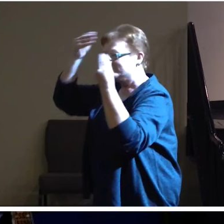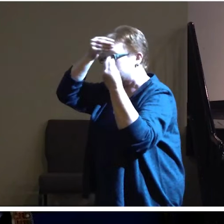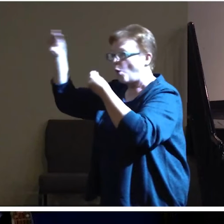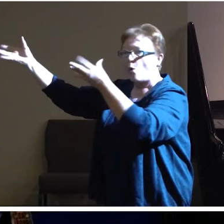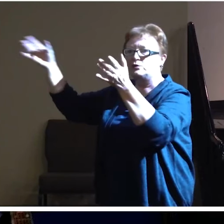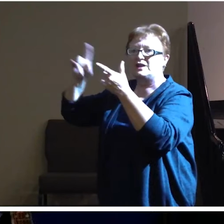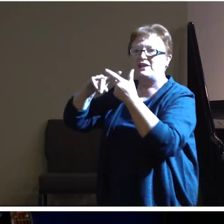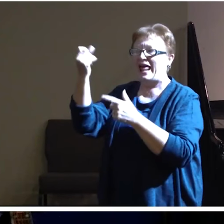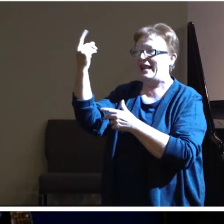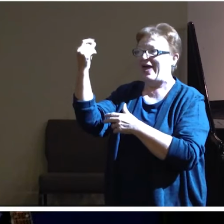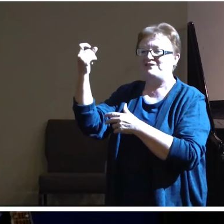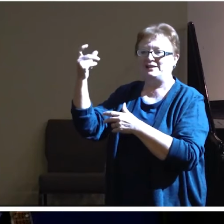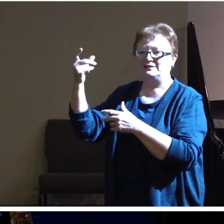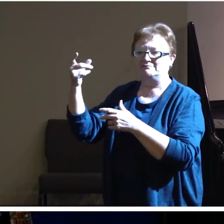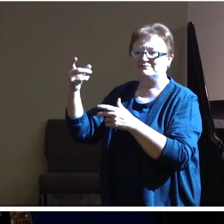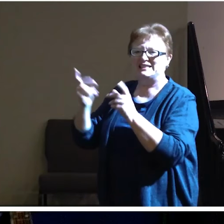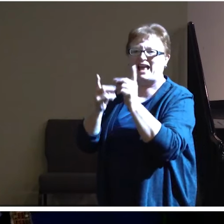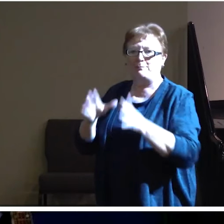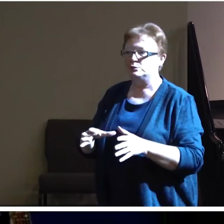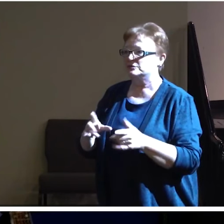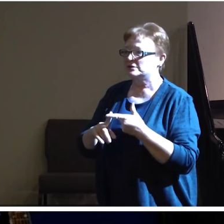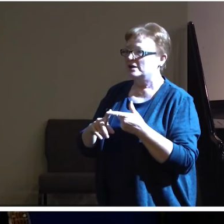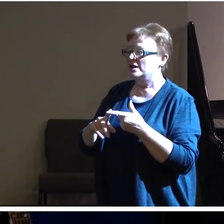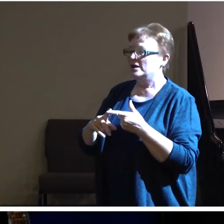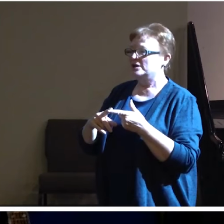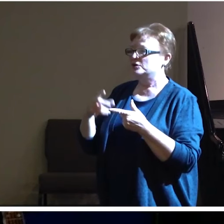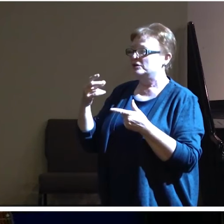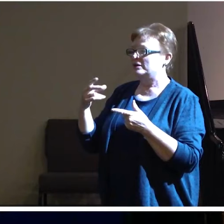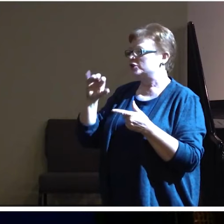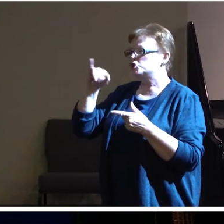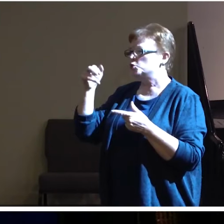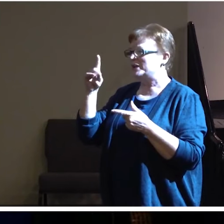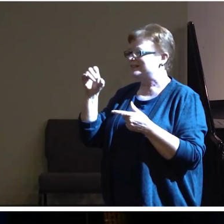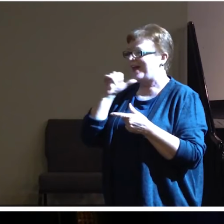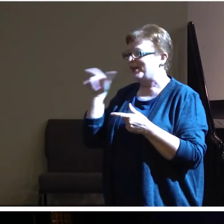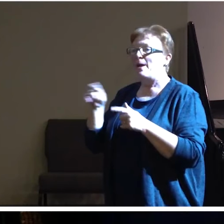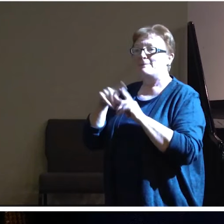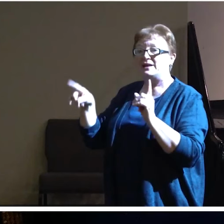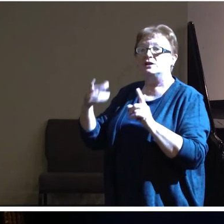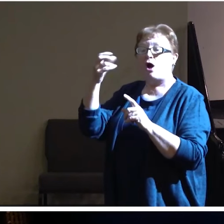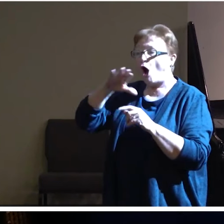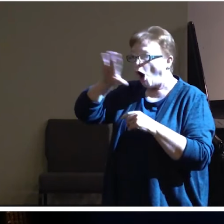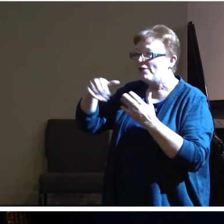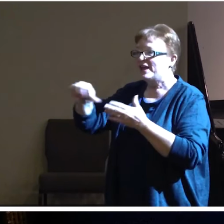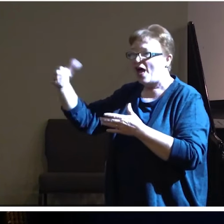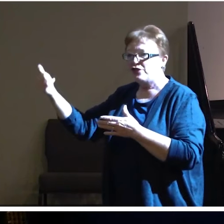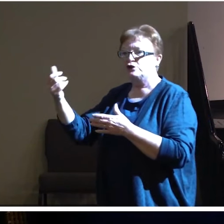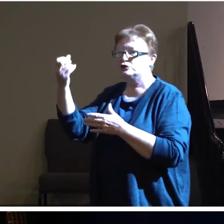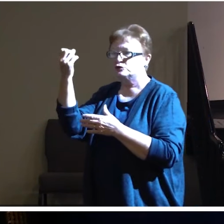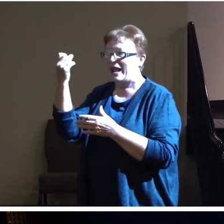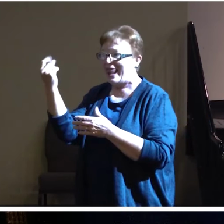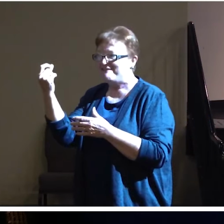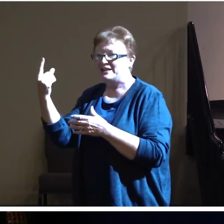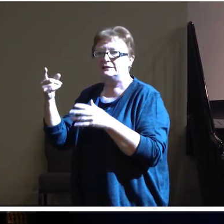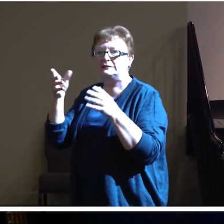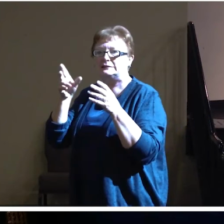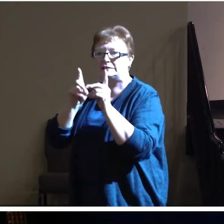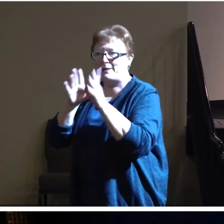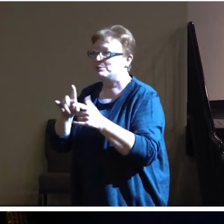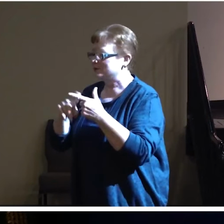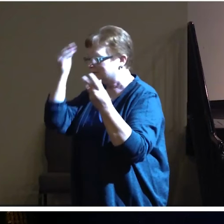11 that was left, the 12 minus Judas, and to all the rest. What's going on here?